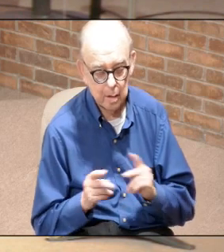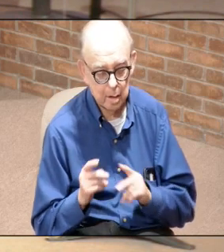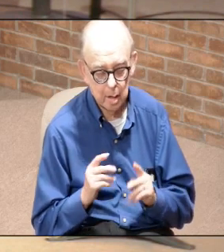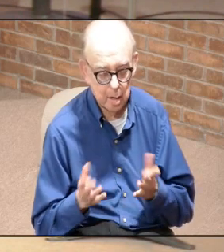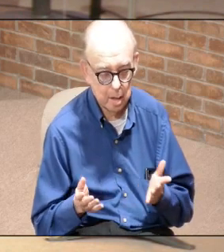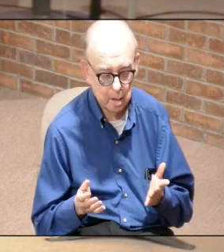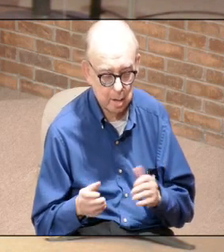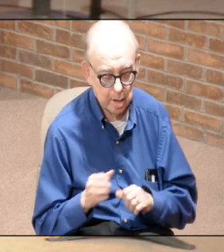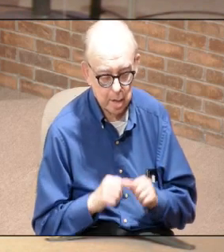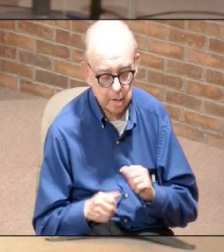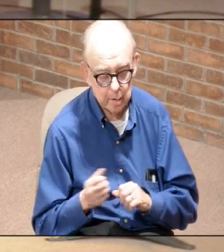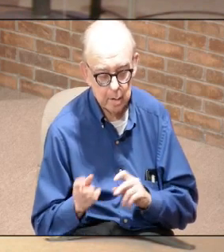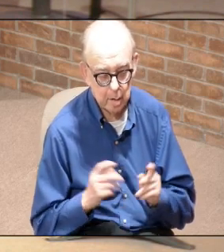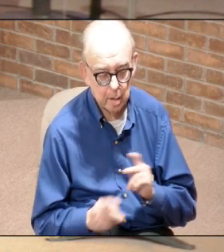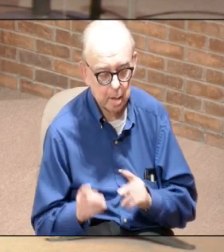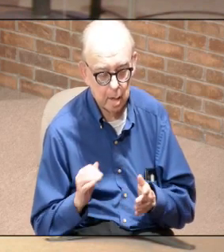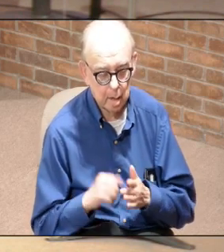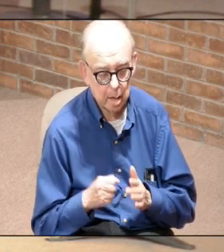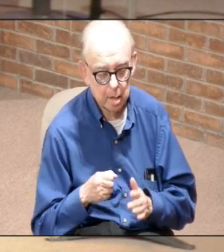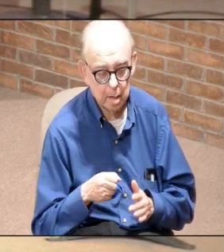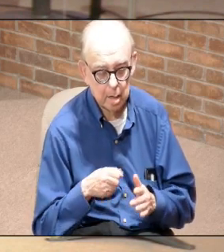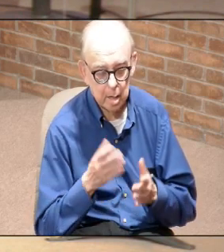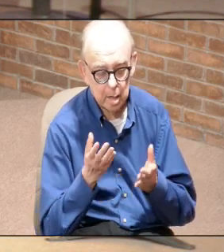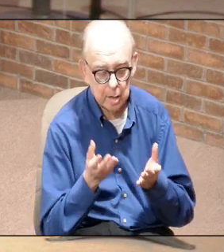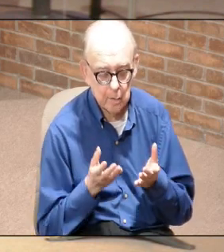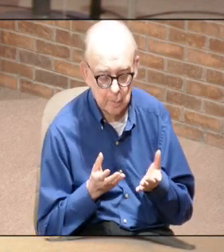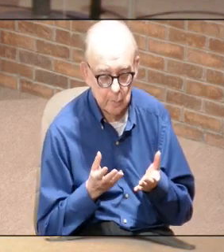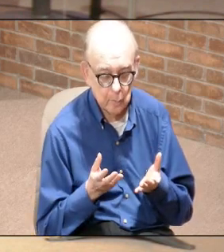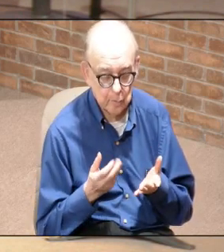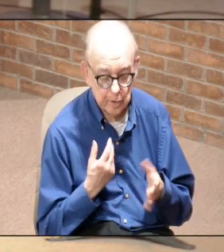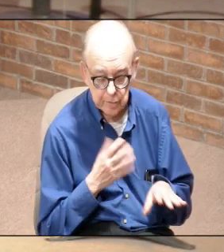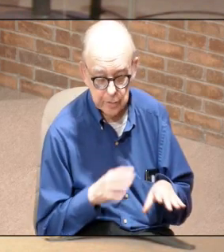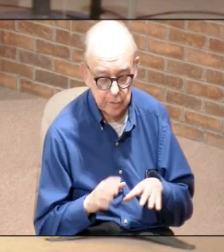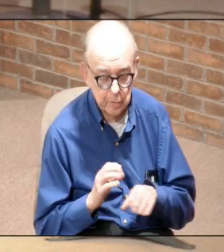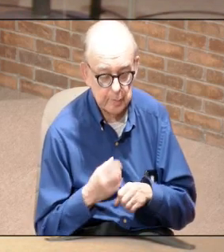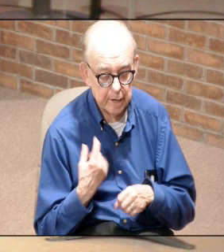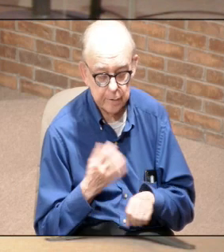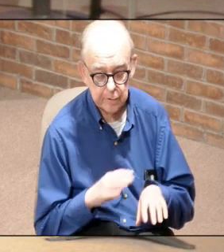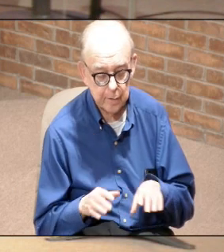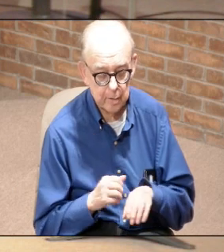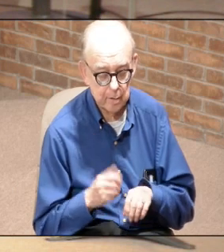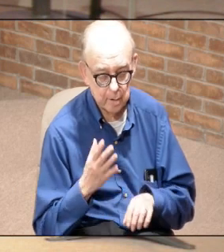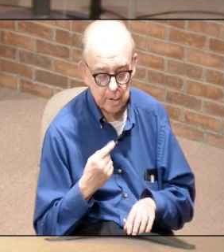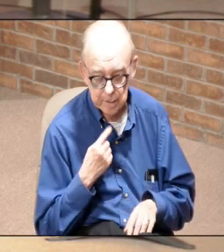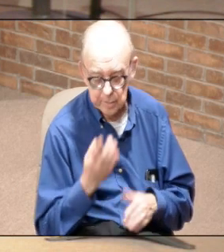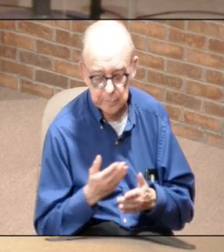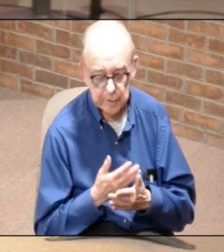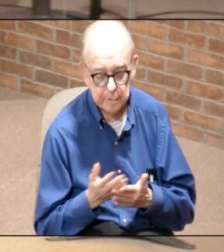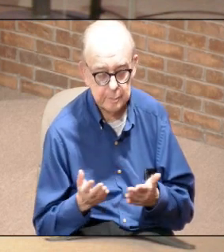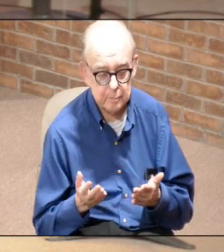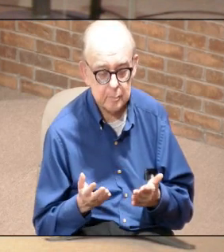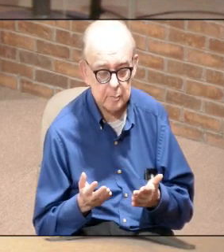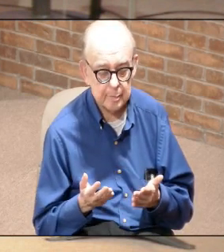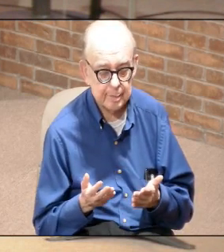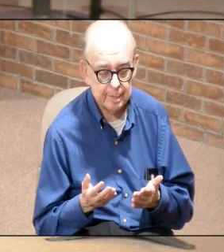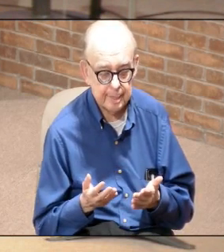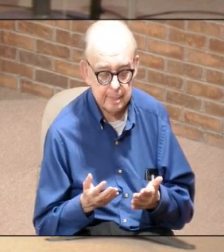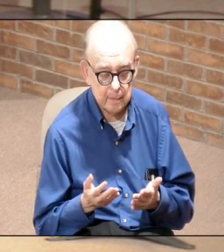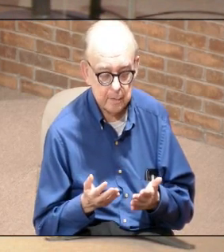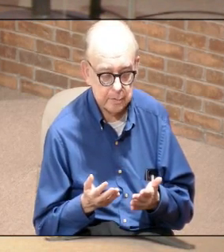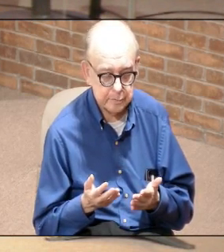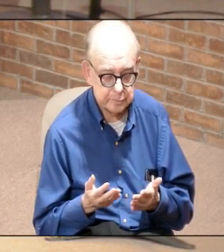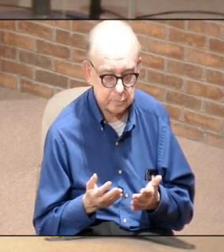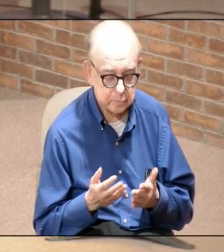interact with other people. That's what God made us to do. Because let me tell you something.